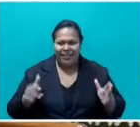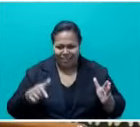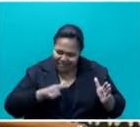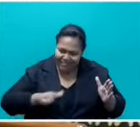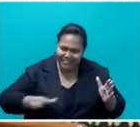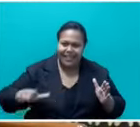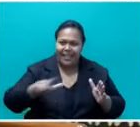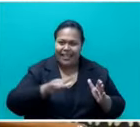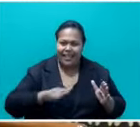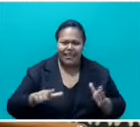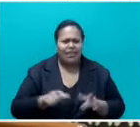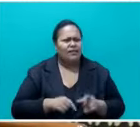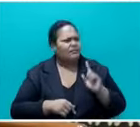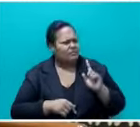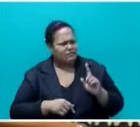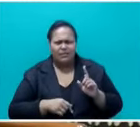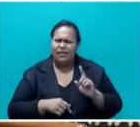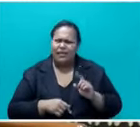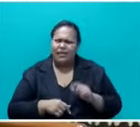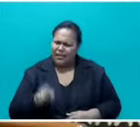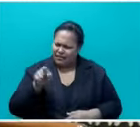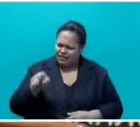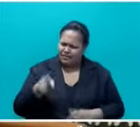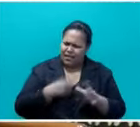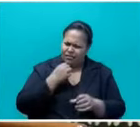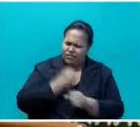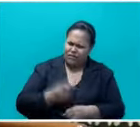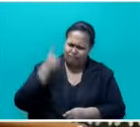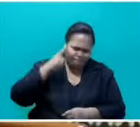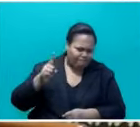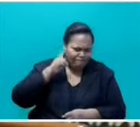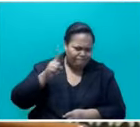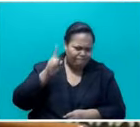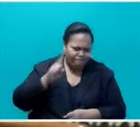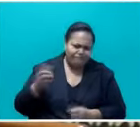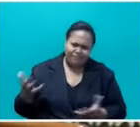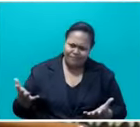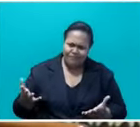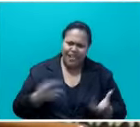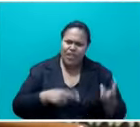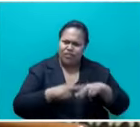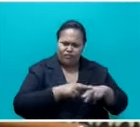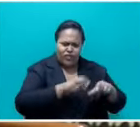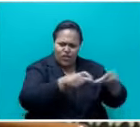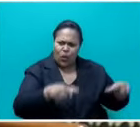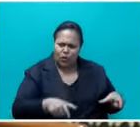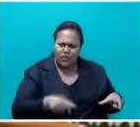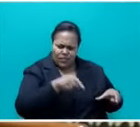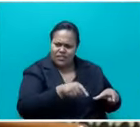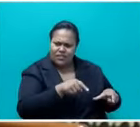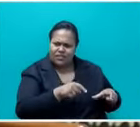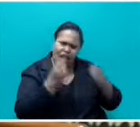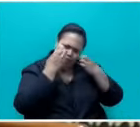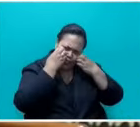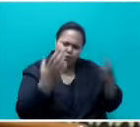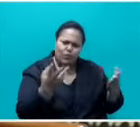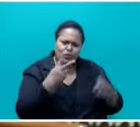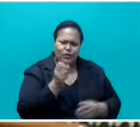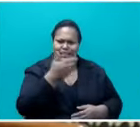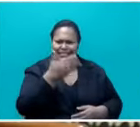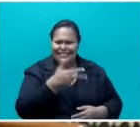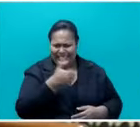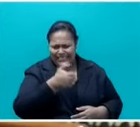His defiance of the former Electoral Commission, Mr. Speaker, was exposed by the Fiji Court of Appeal in November 2016. What happened? In